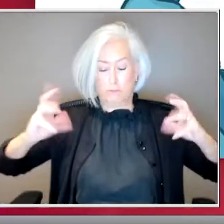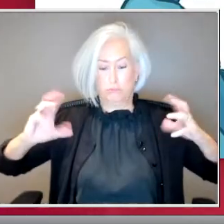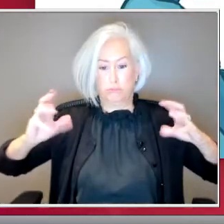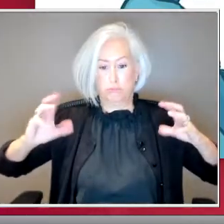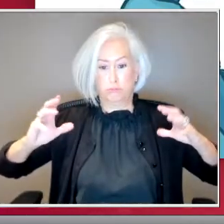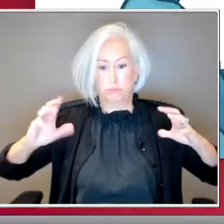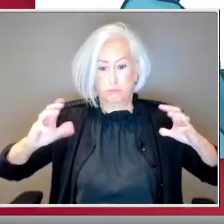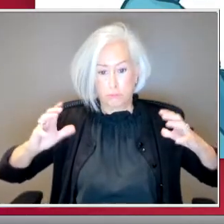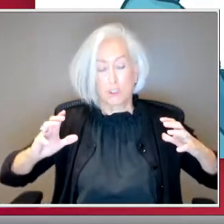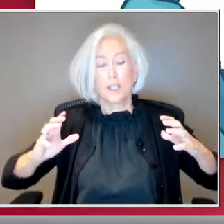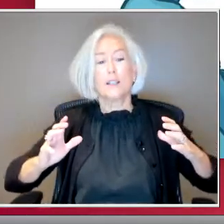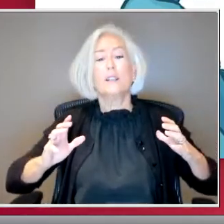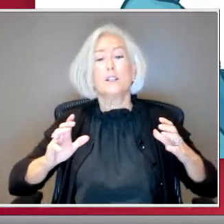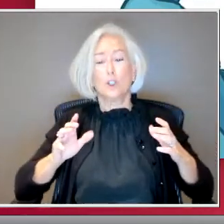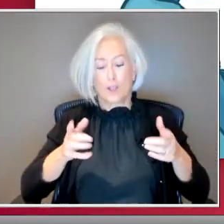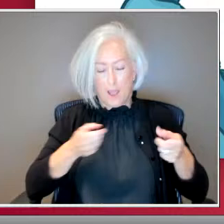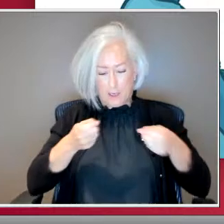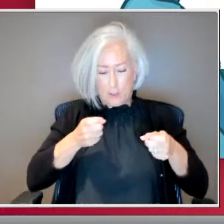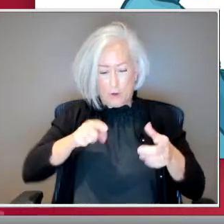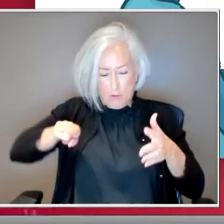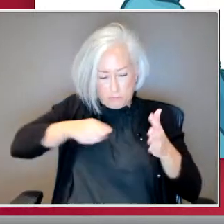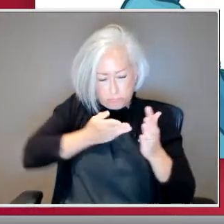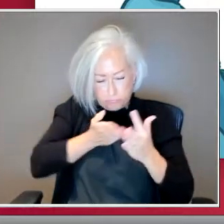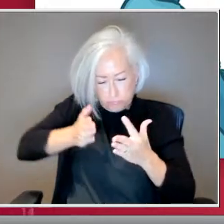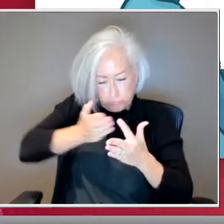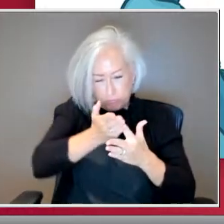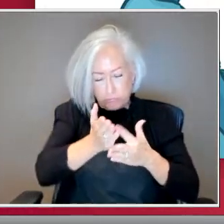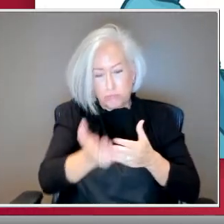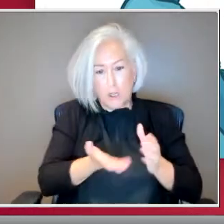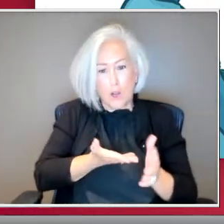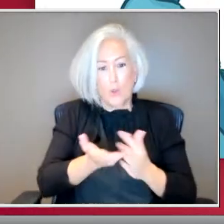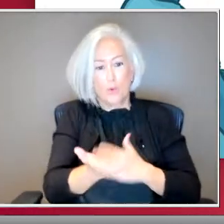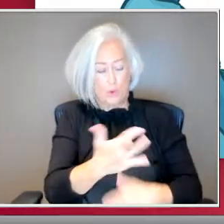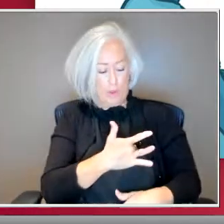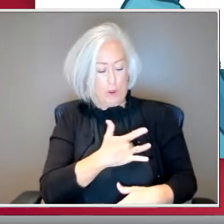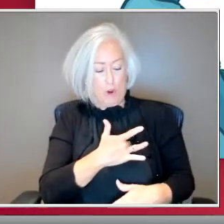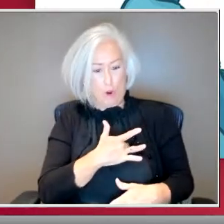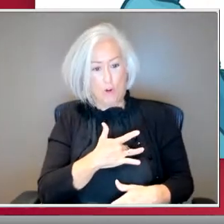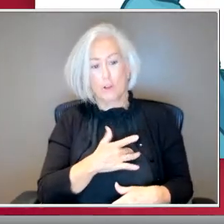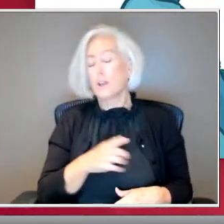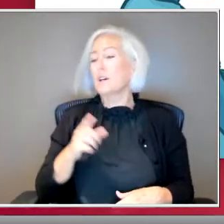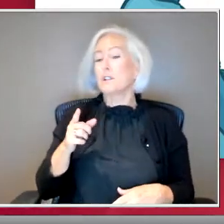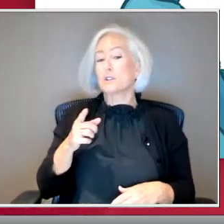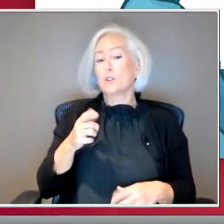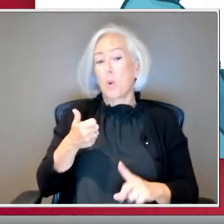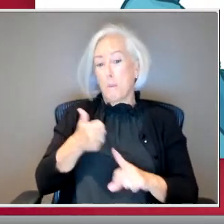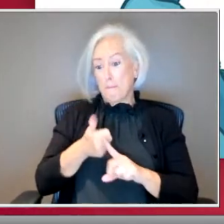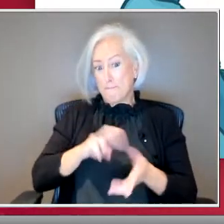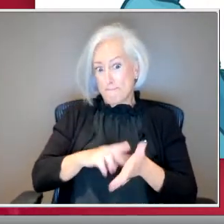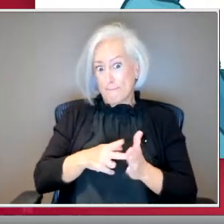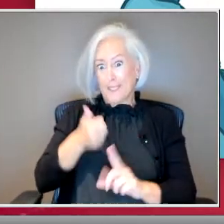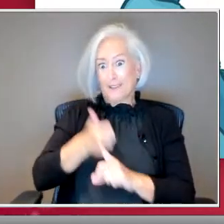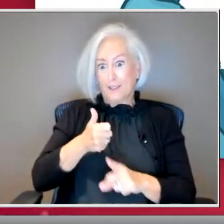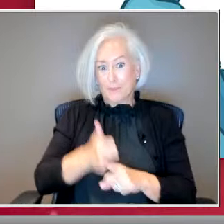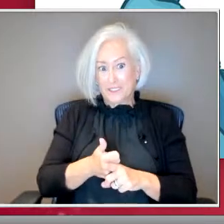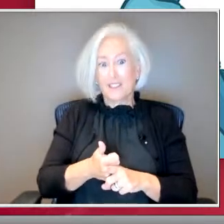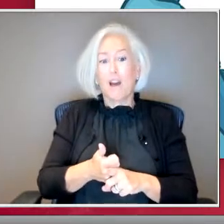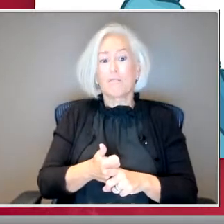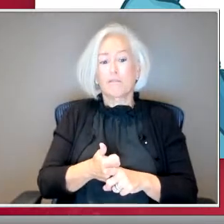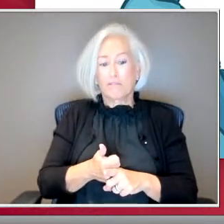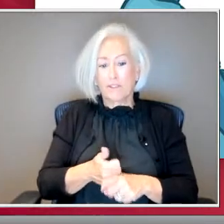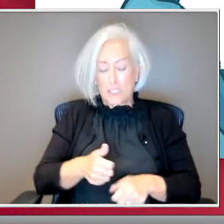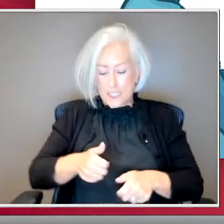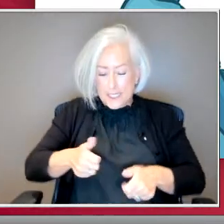And so you're the little blue doctor operating it from the console. Yes, so you gain access and get the catheter in the heart, and then you